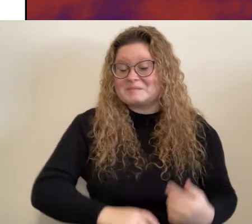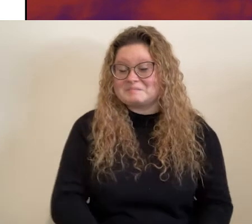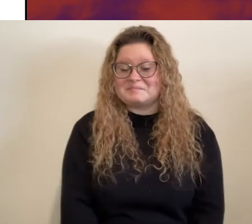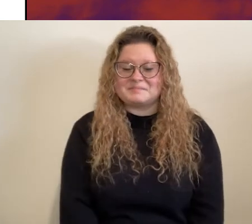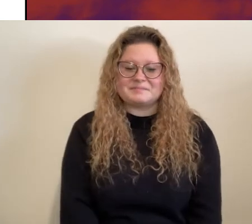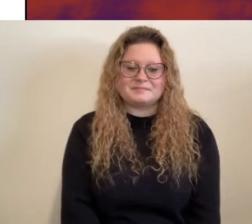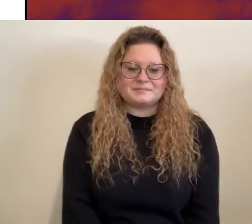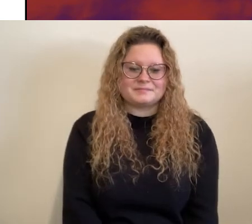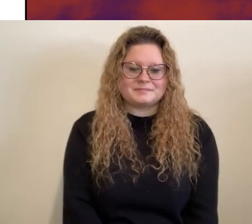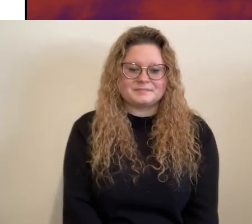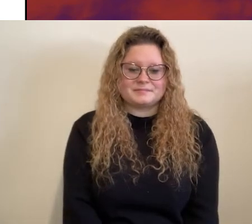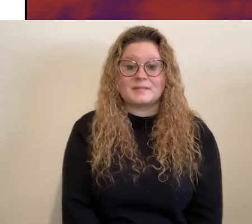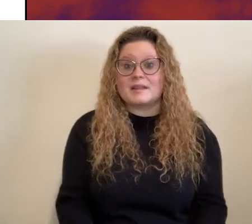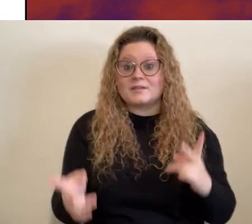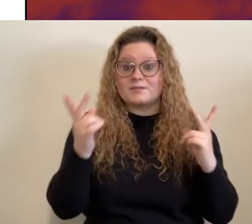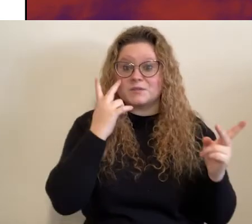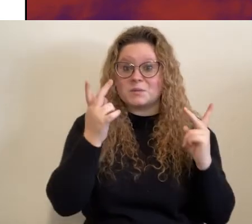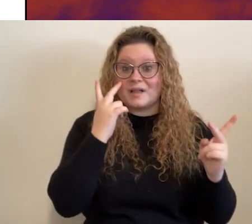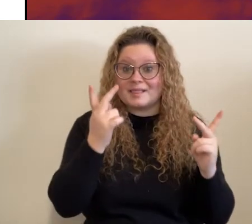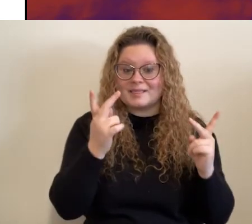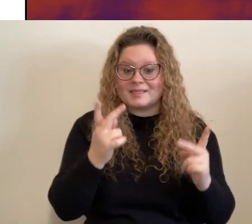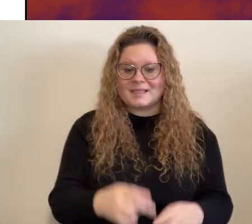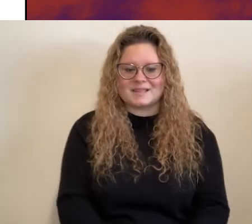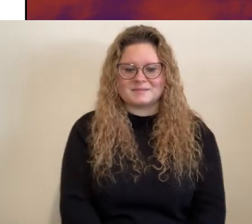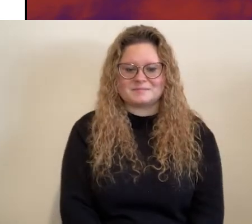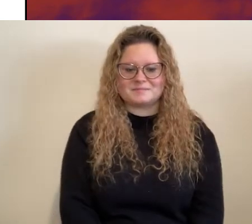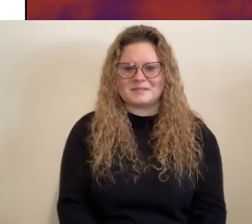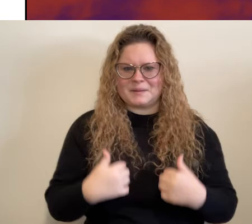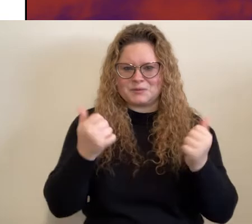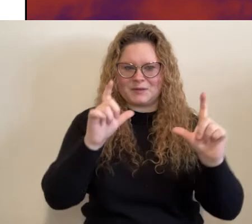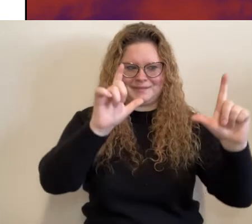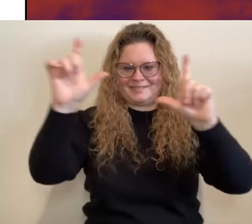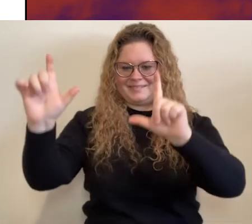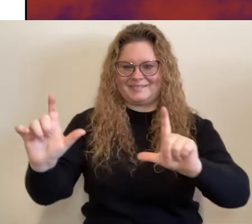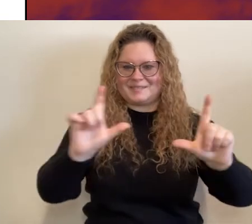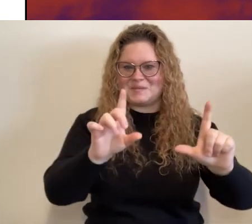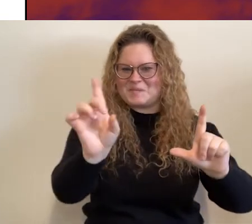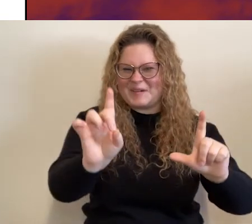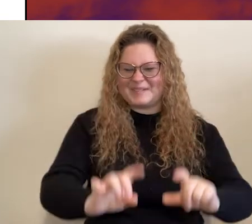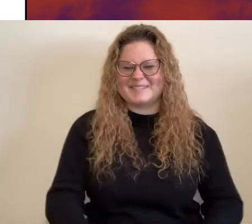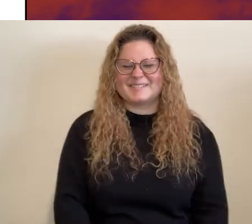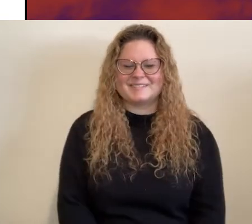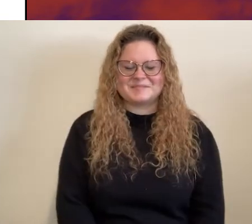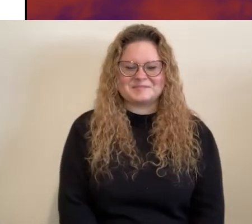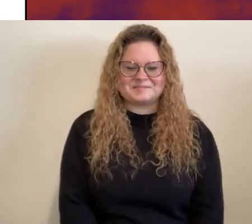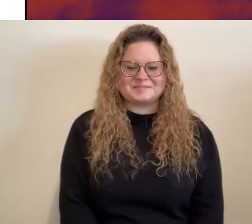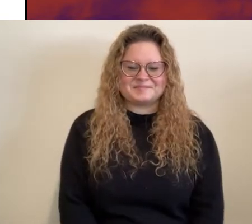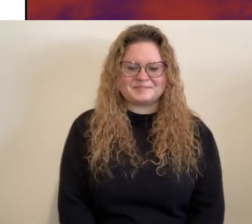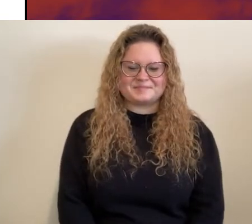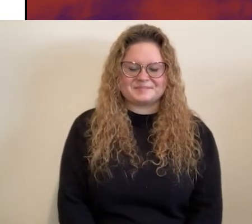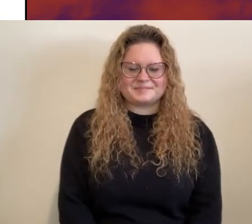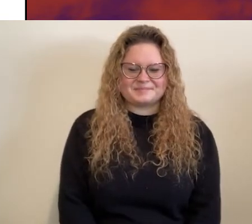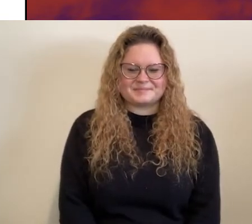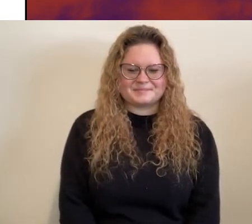Visual. So where do we put you so that things can be seen? Okay, so um, so